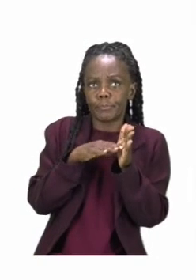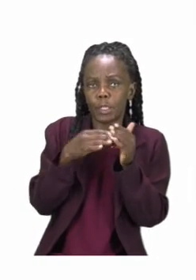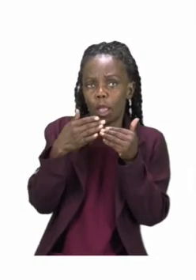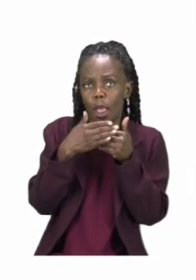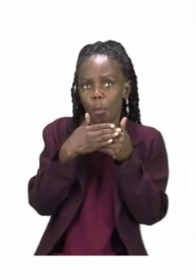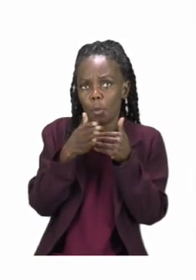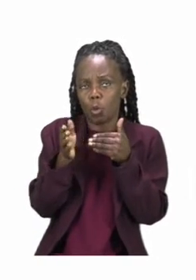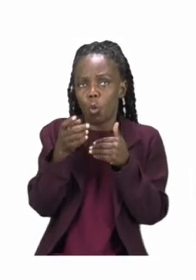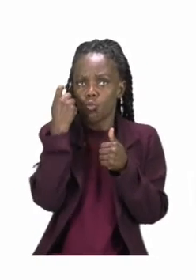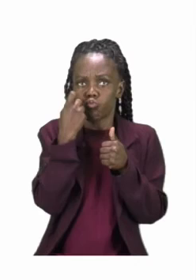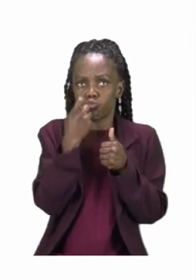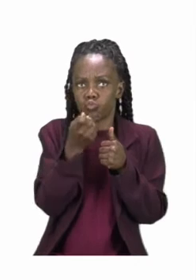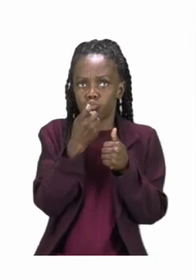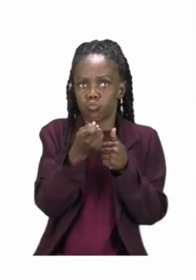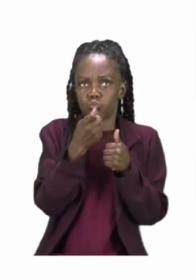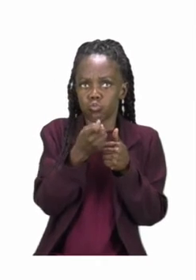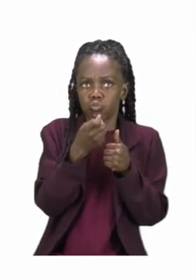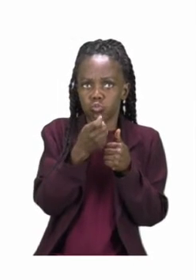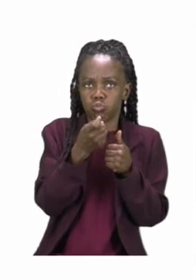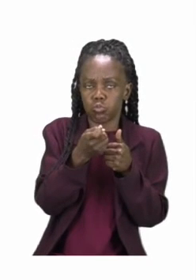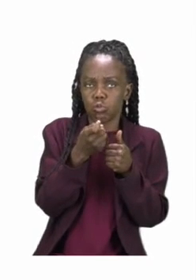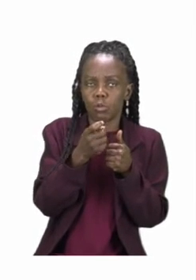knocked.